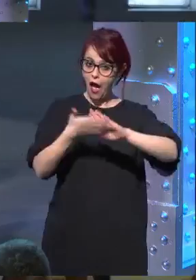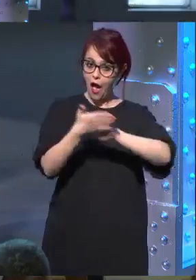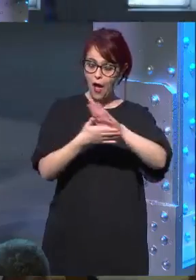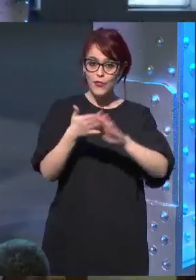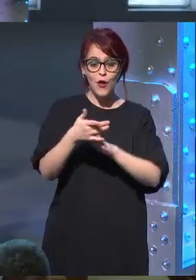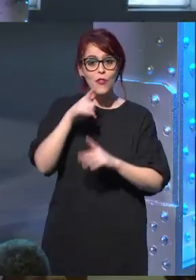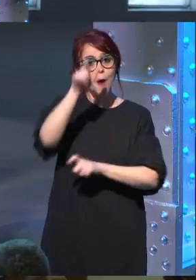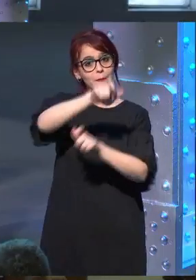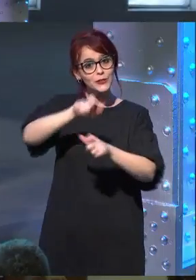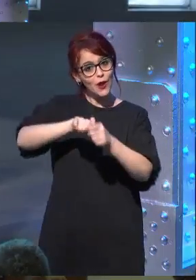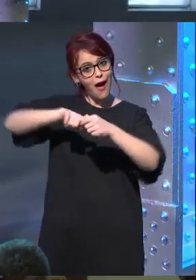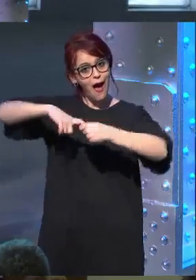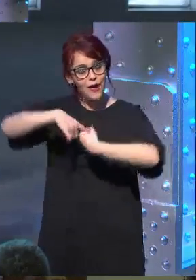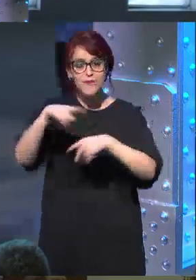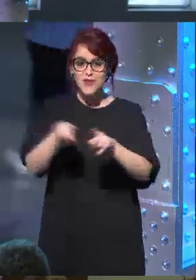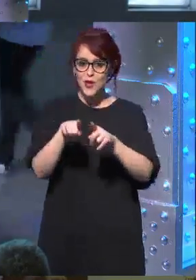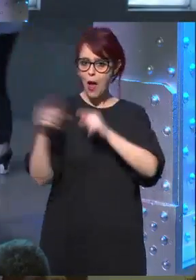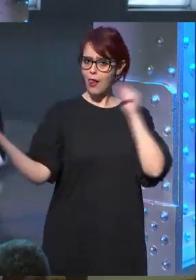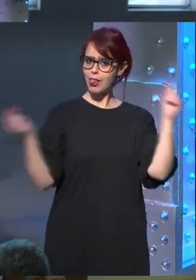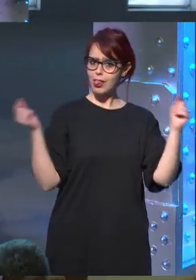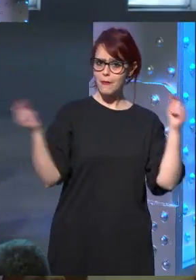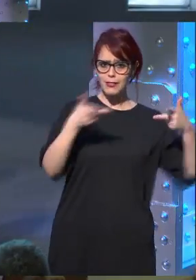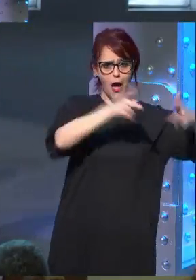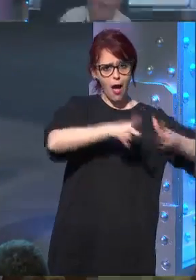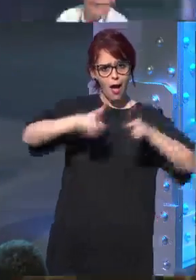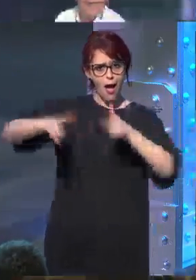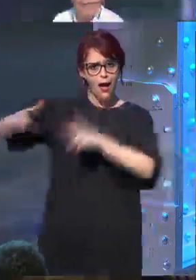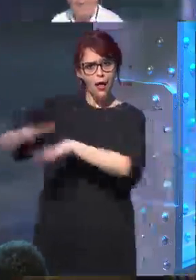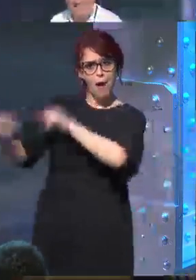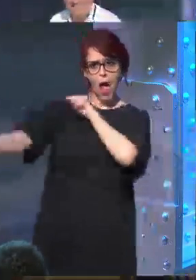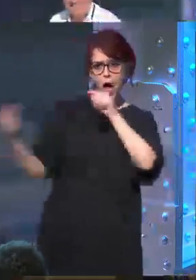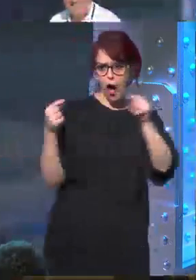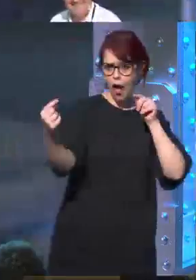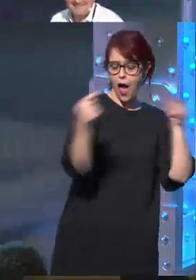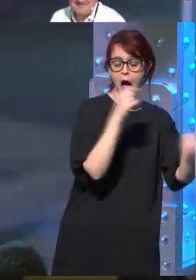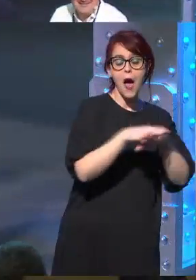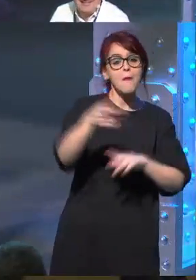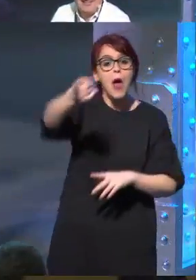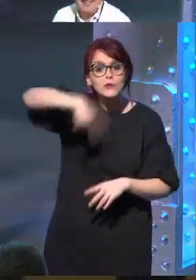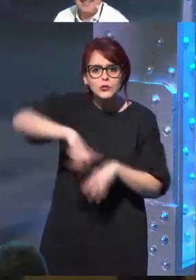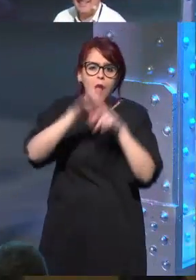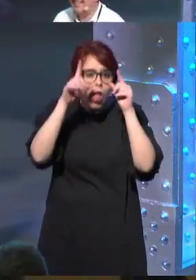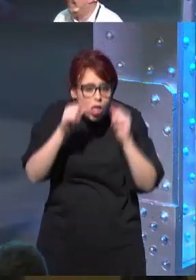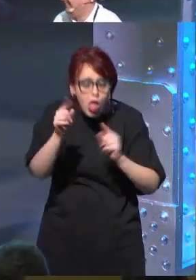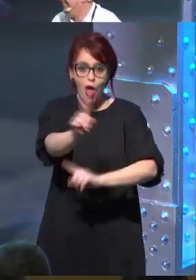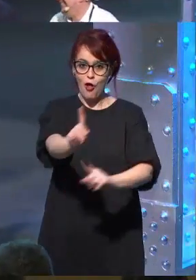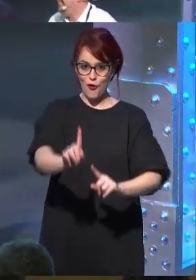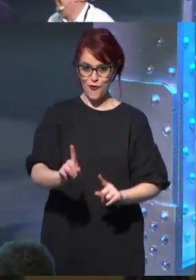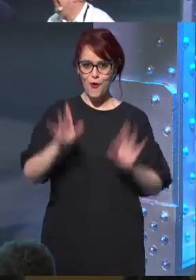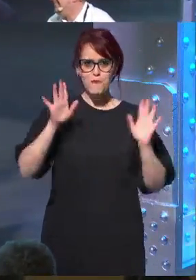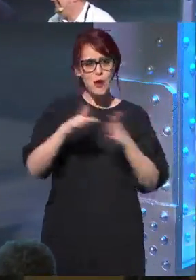So we had talked about the other participants in order to do like a talk show